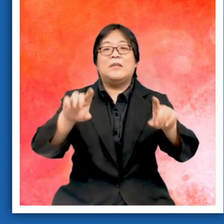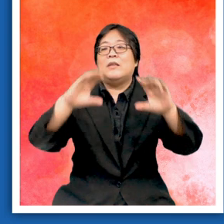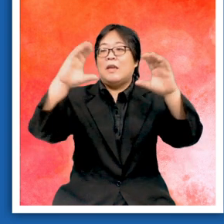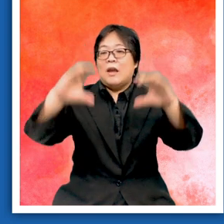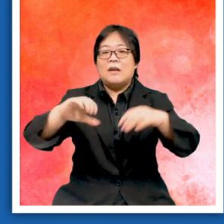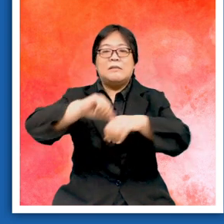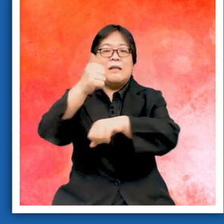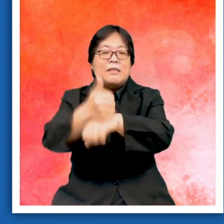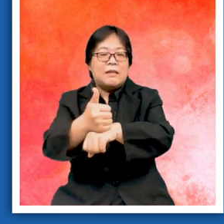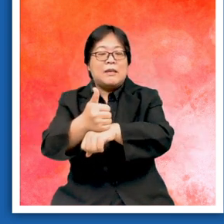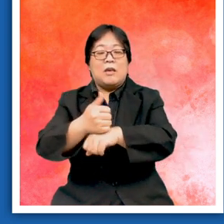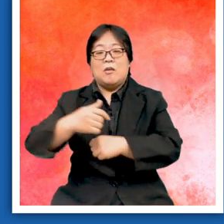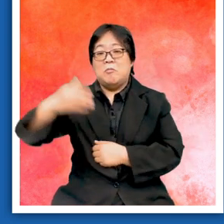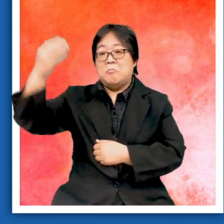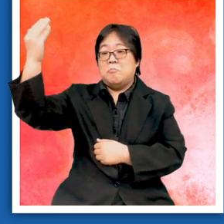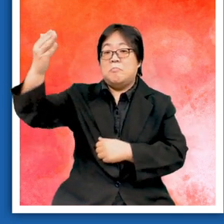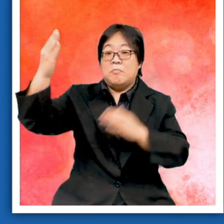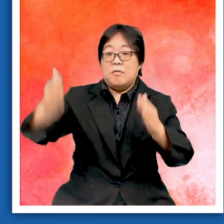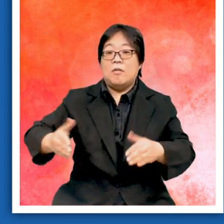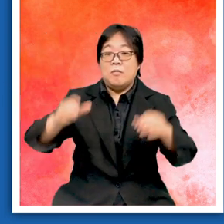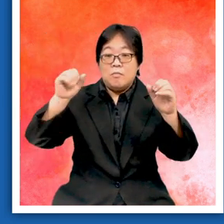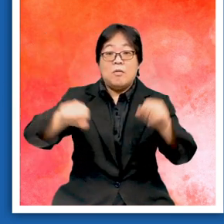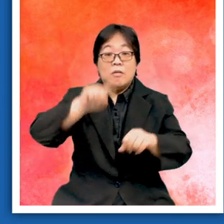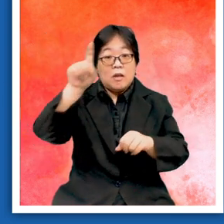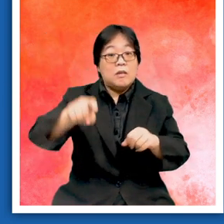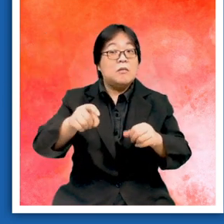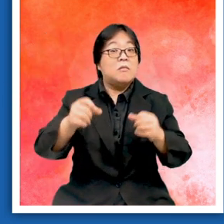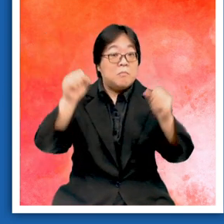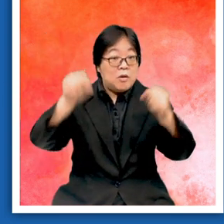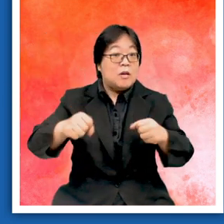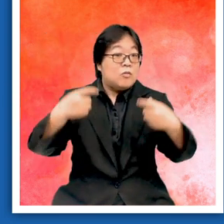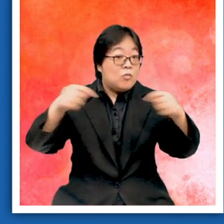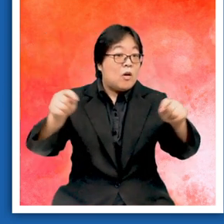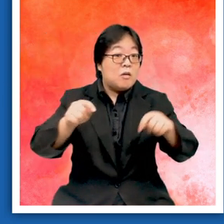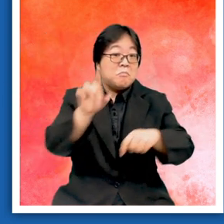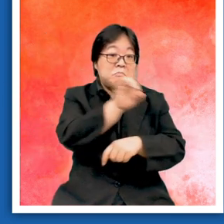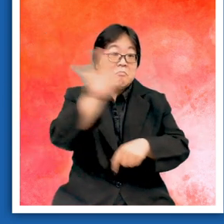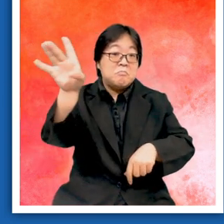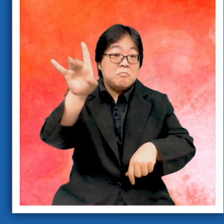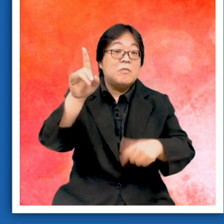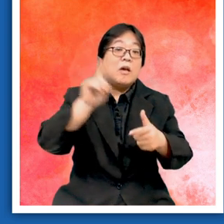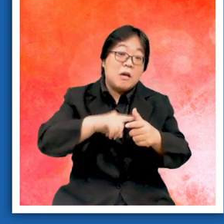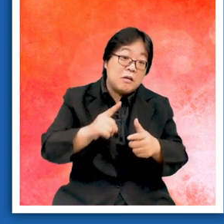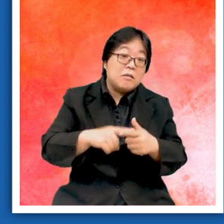The instructor will tell you whether you can have multiple attempts, a single attempt, and so on.